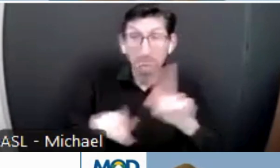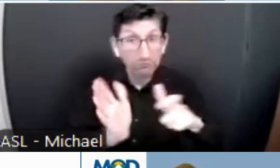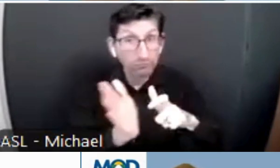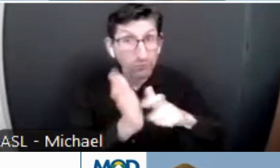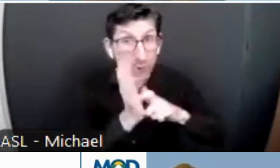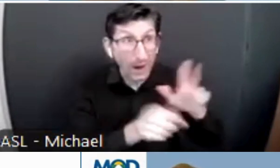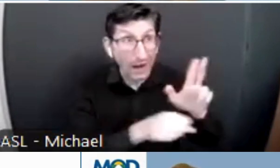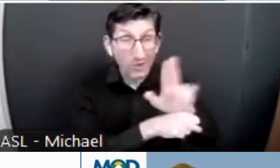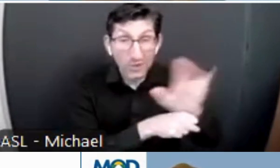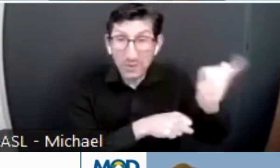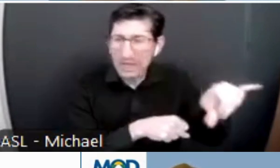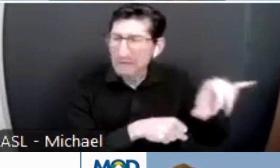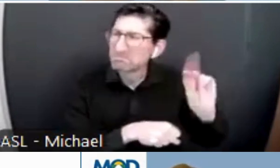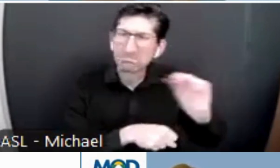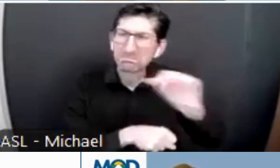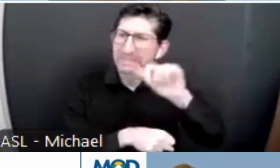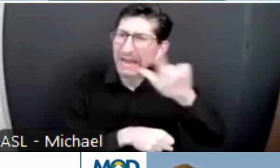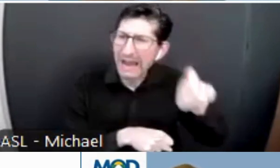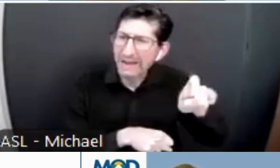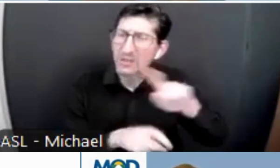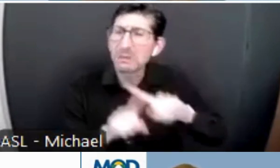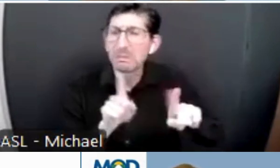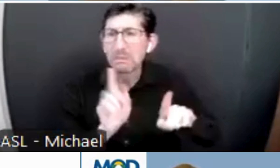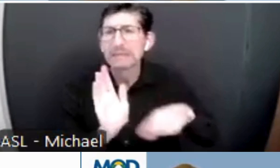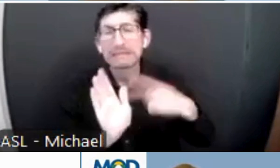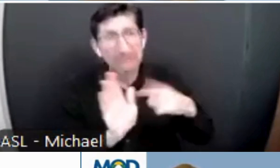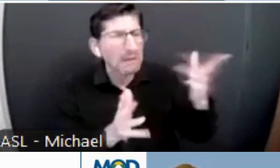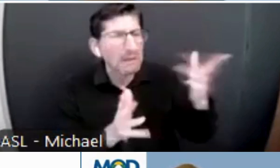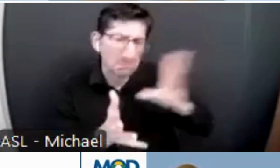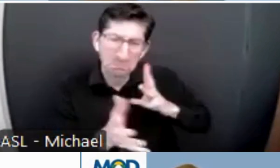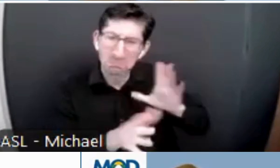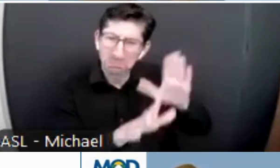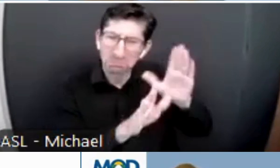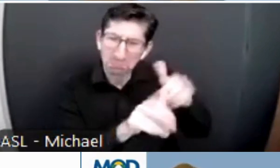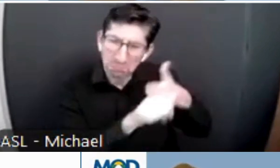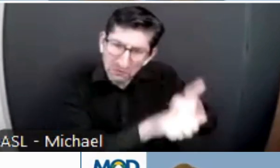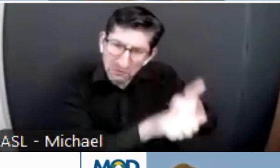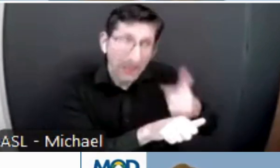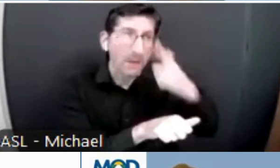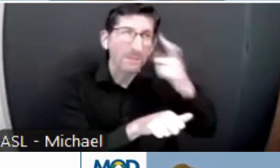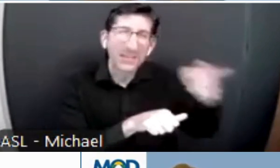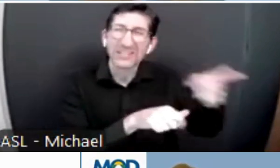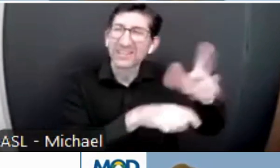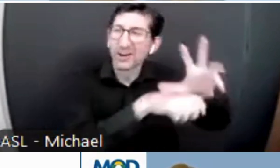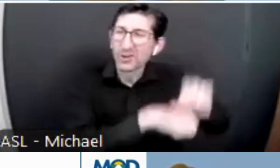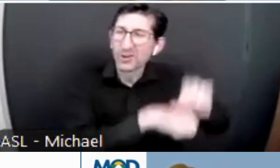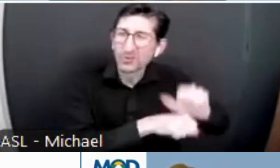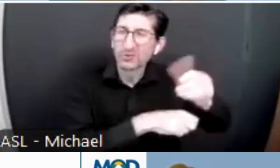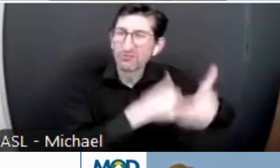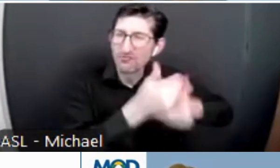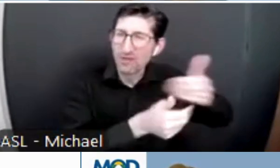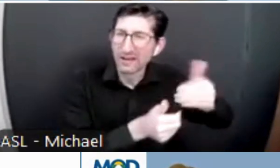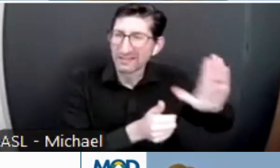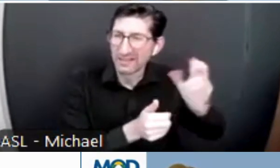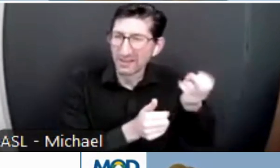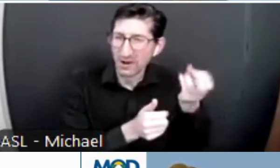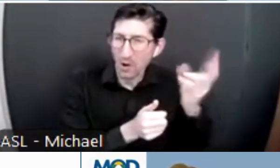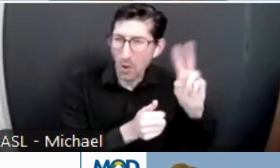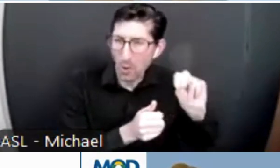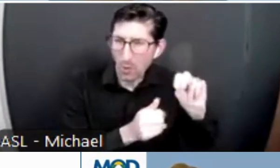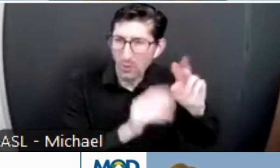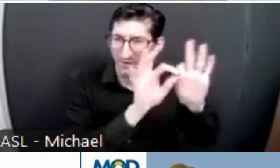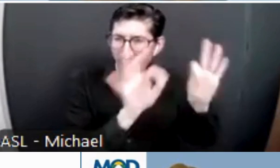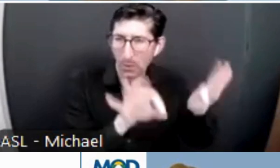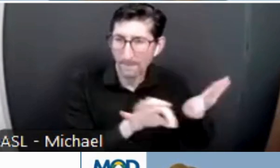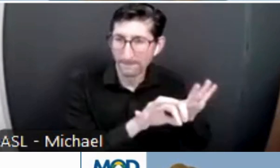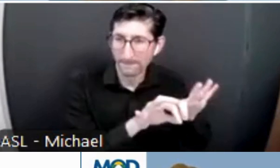of a letter, but using it can sometimes make the process more efficient because they're used to processing their own forms. These forms